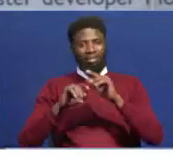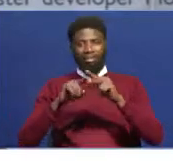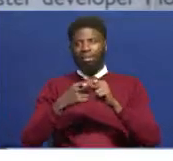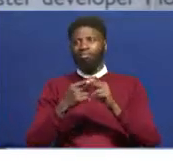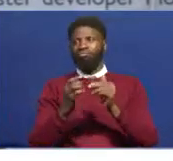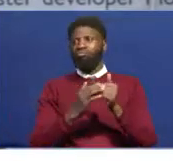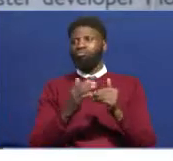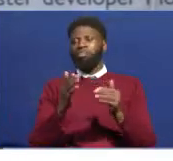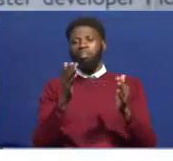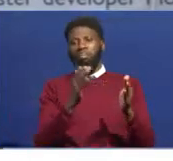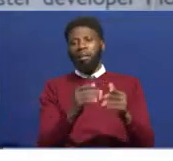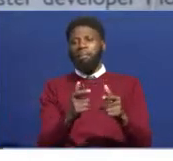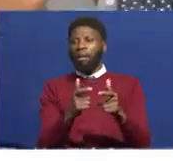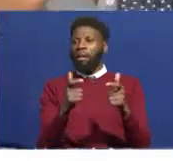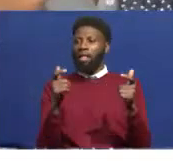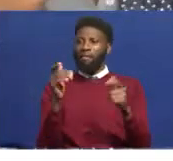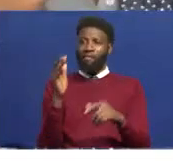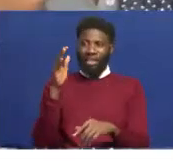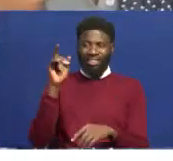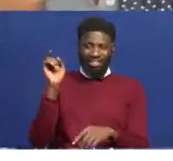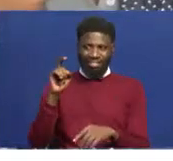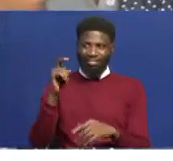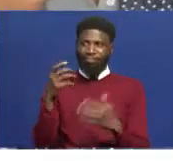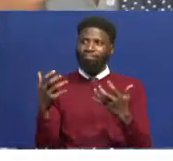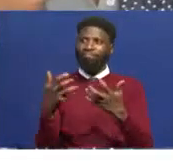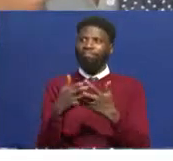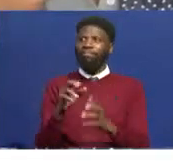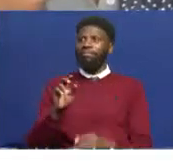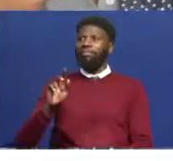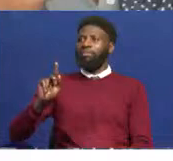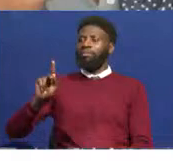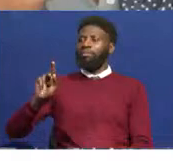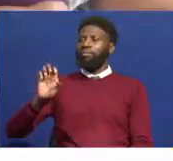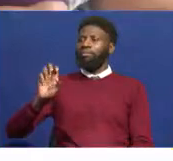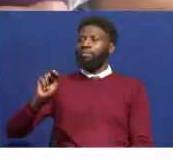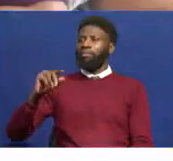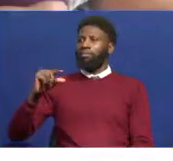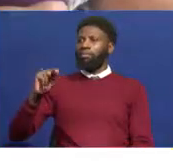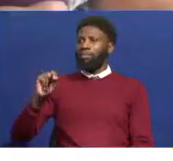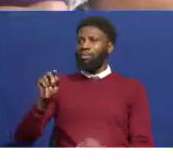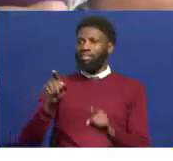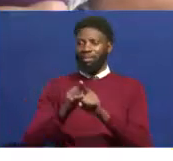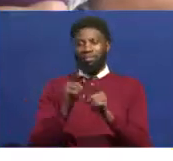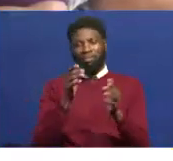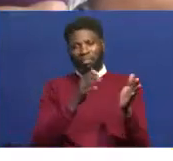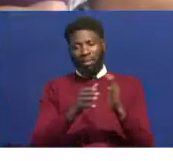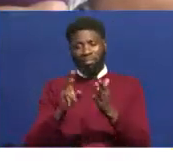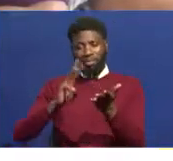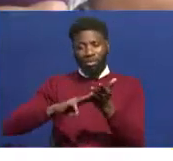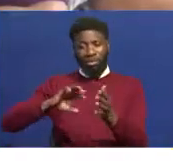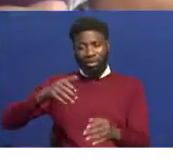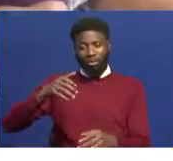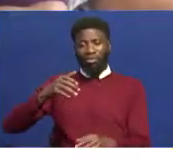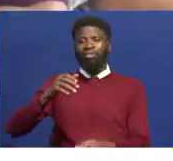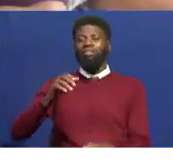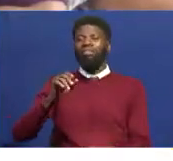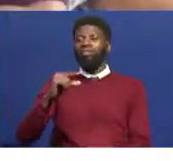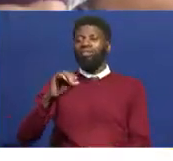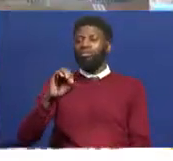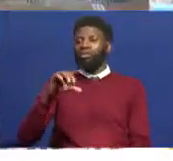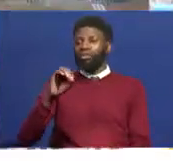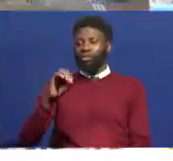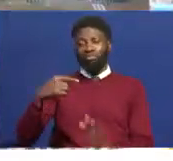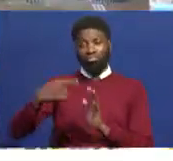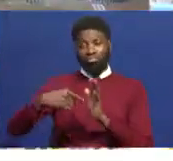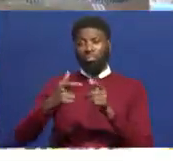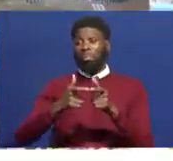scalability to meet future demand. KenGen is also in the process of upgrading the Gogo power station in Migori County to increase its power